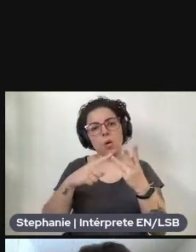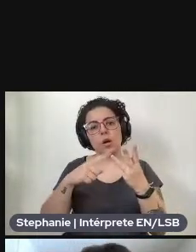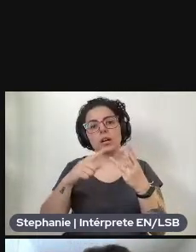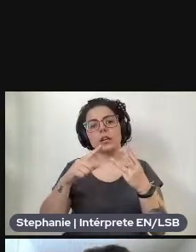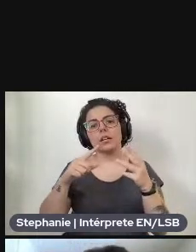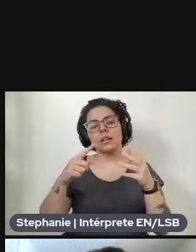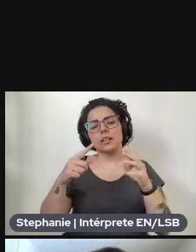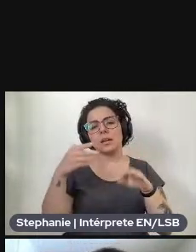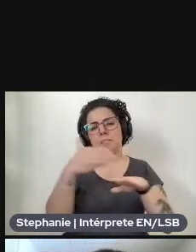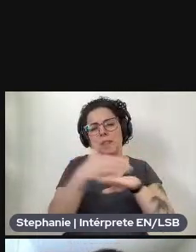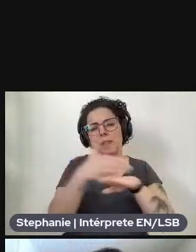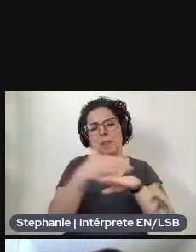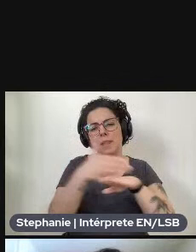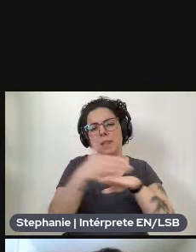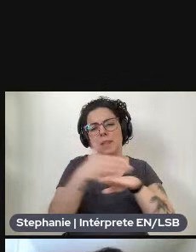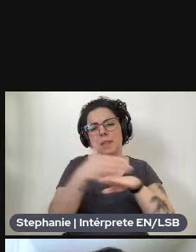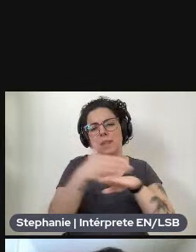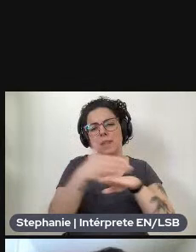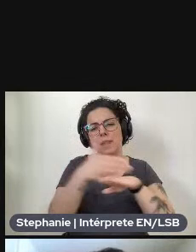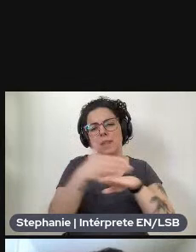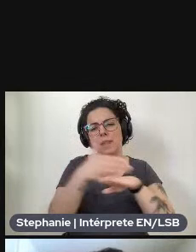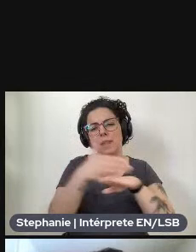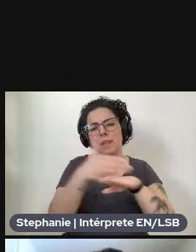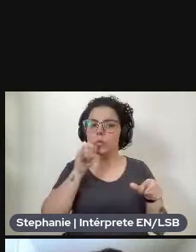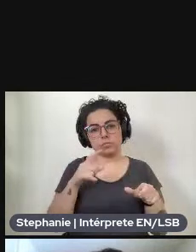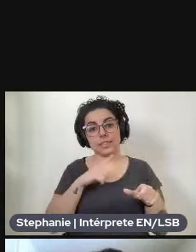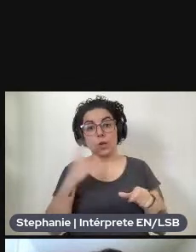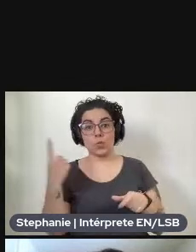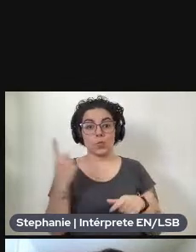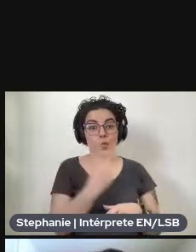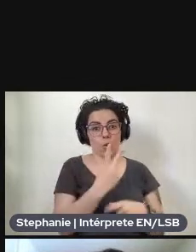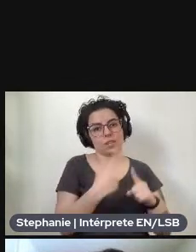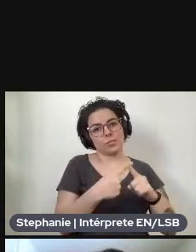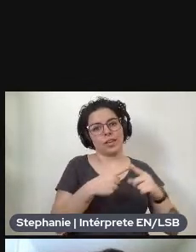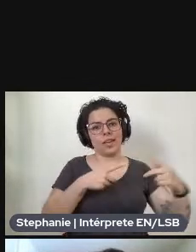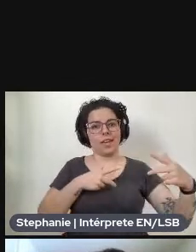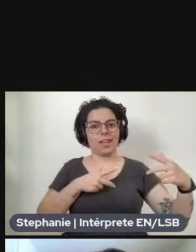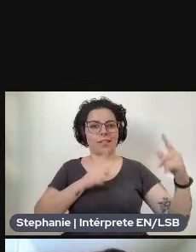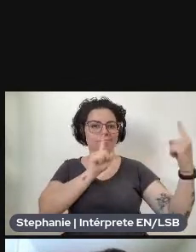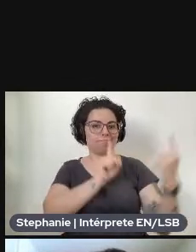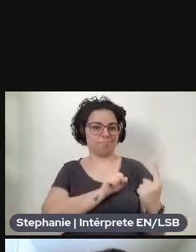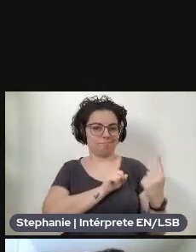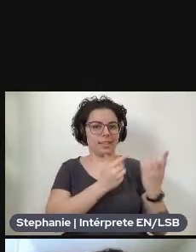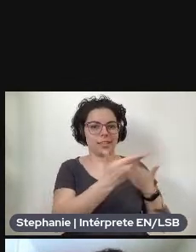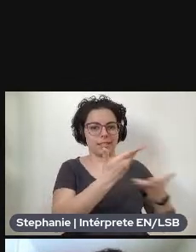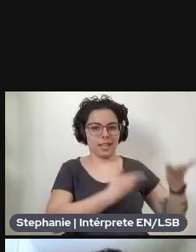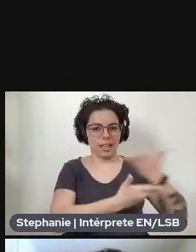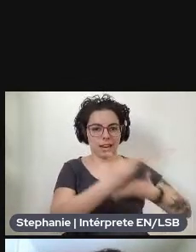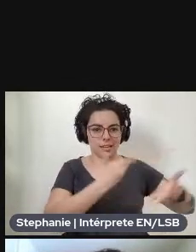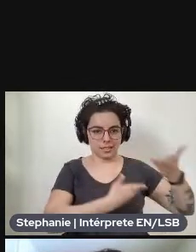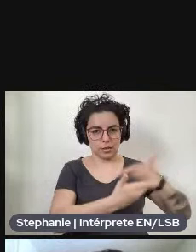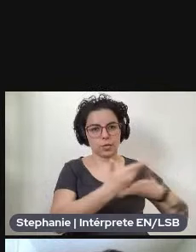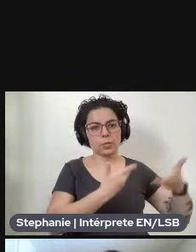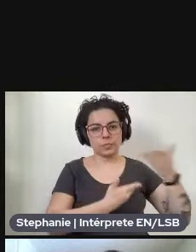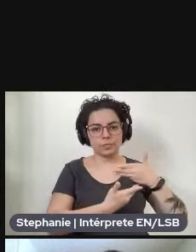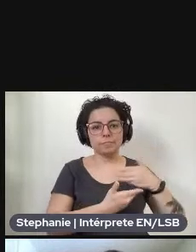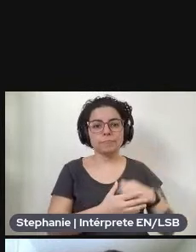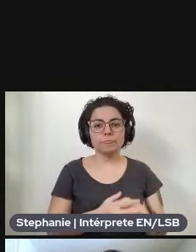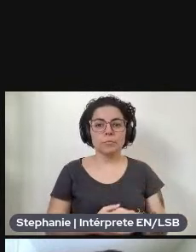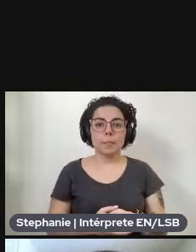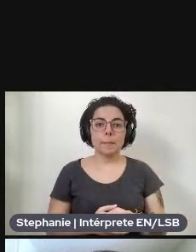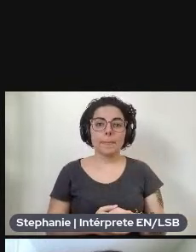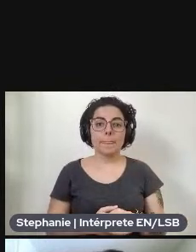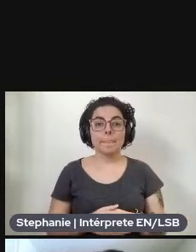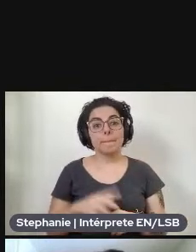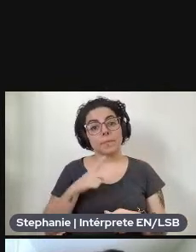2, as you see, in the interaction, which have functions, speaker and addressee.